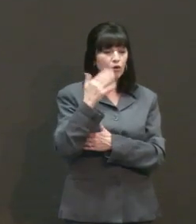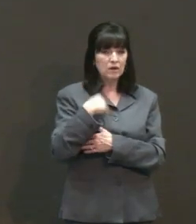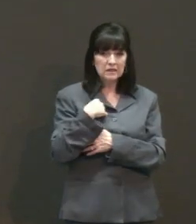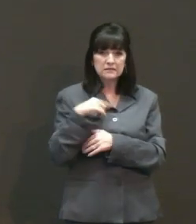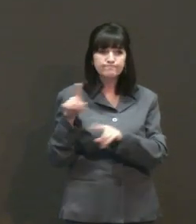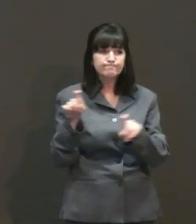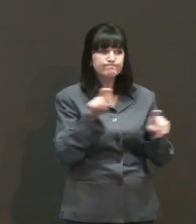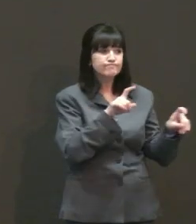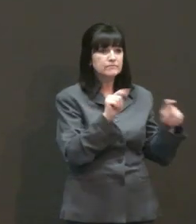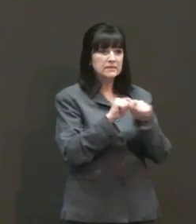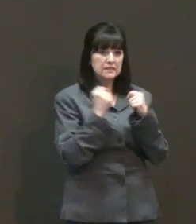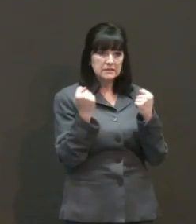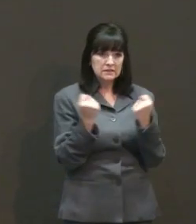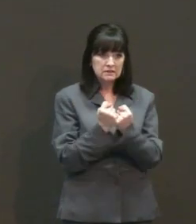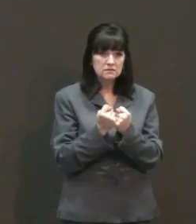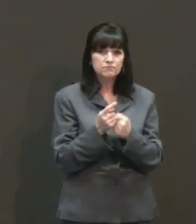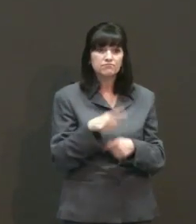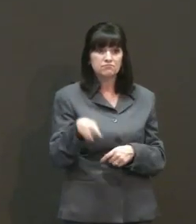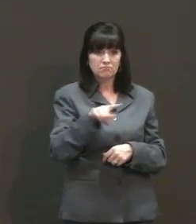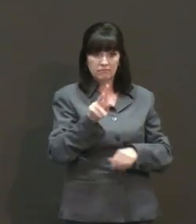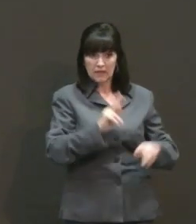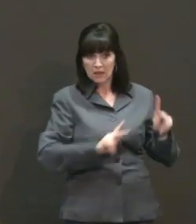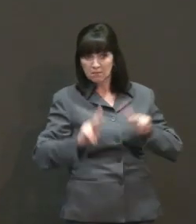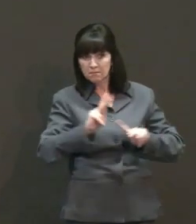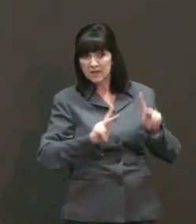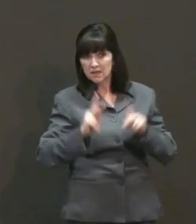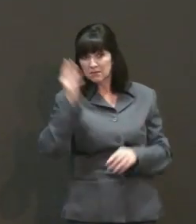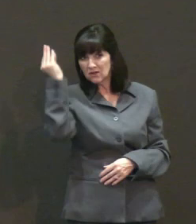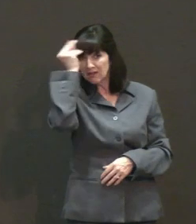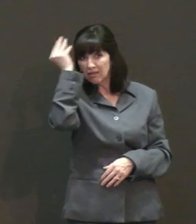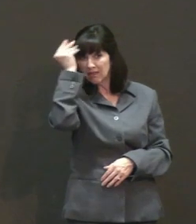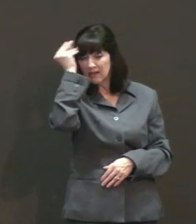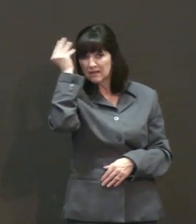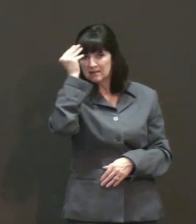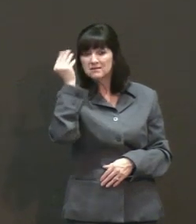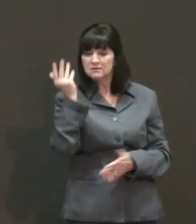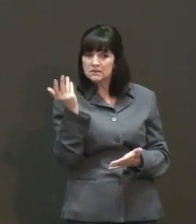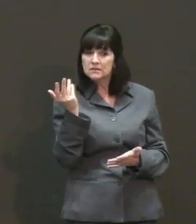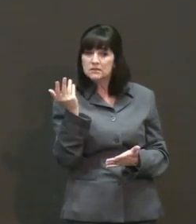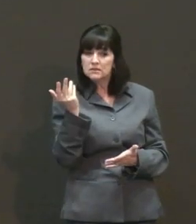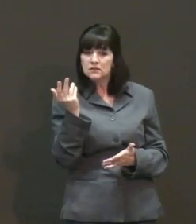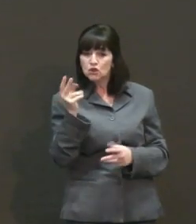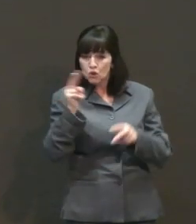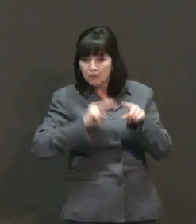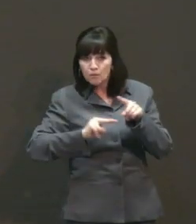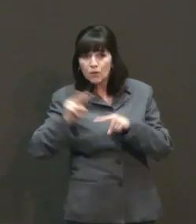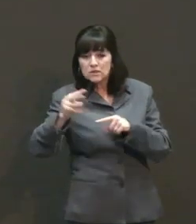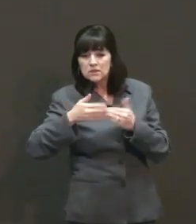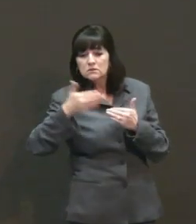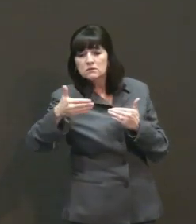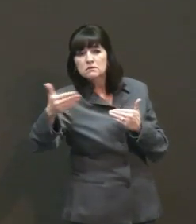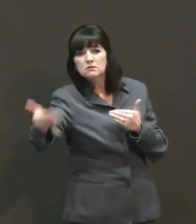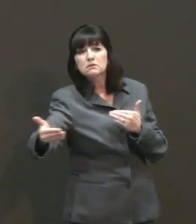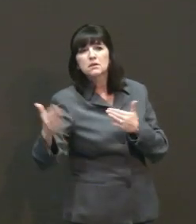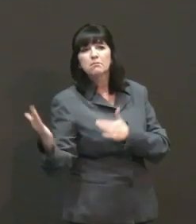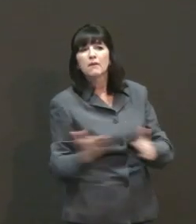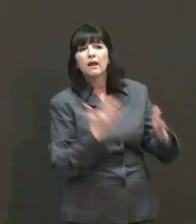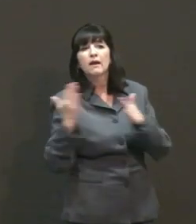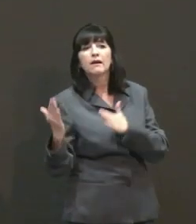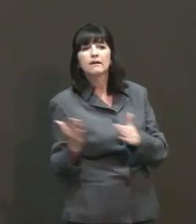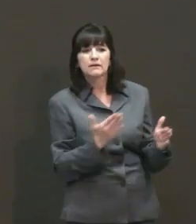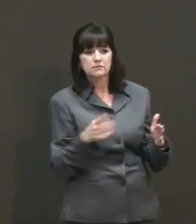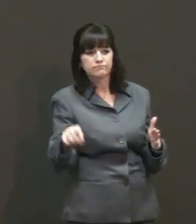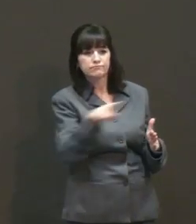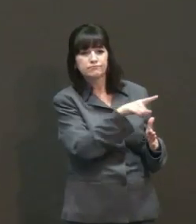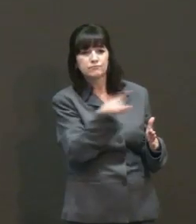to have folks thinking about that on the predictive modeling team, on those who reach